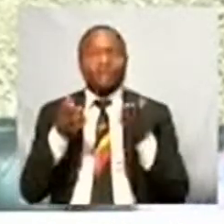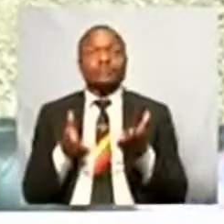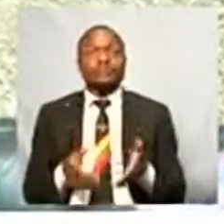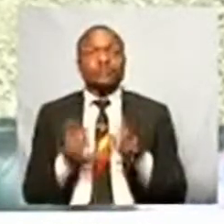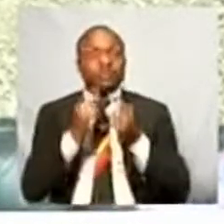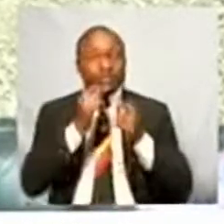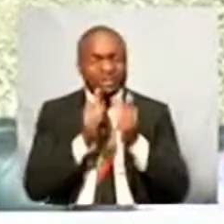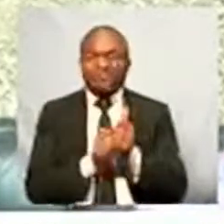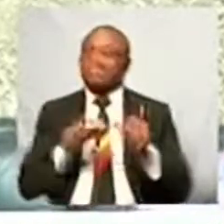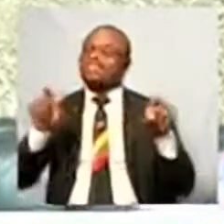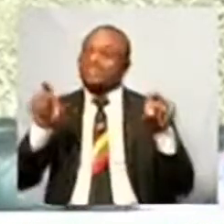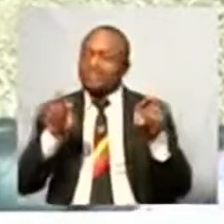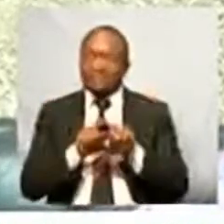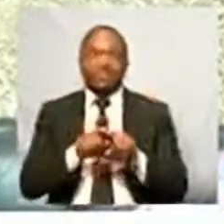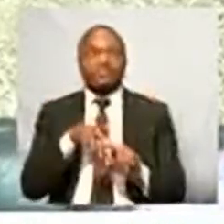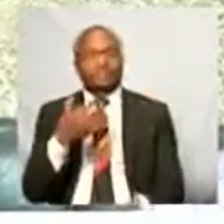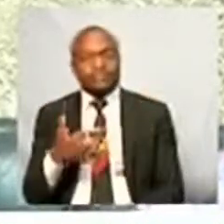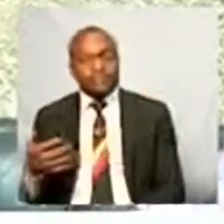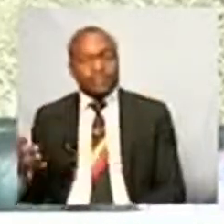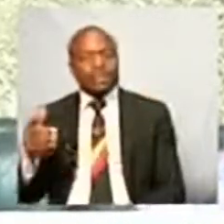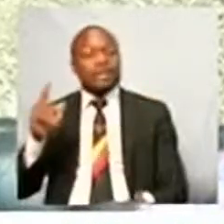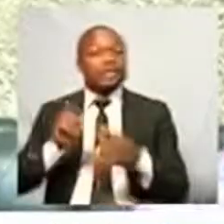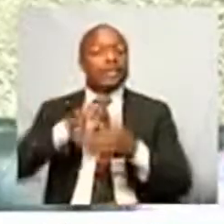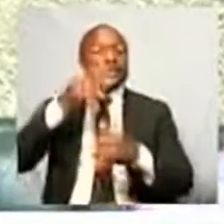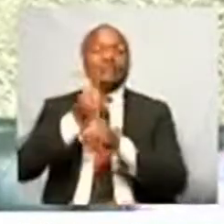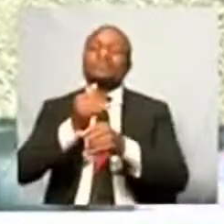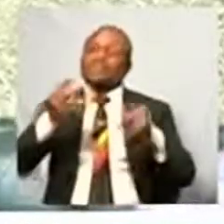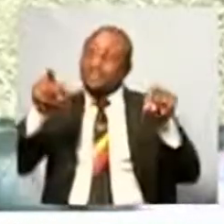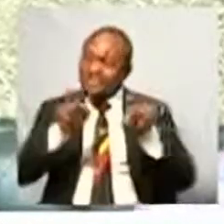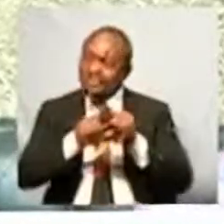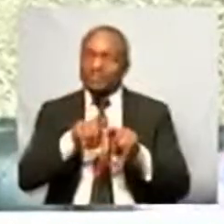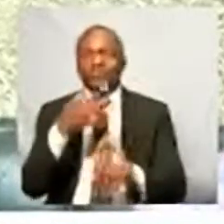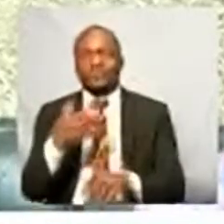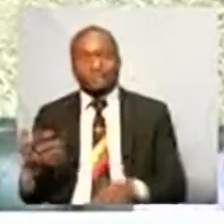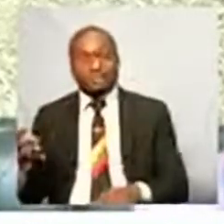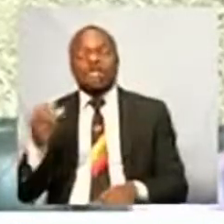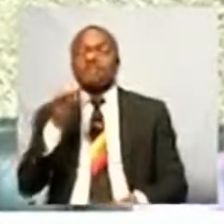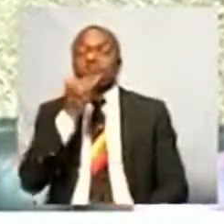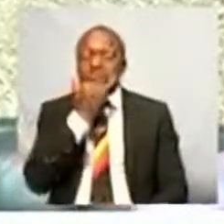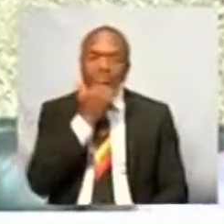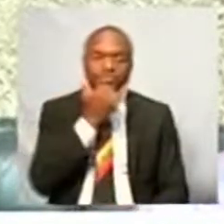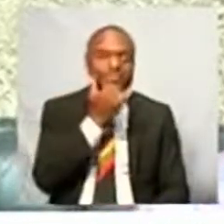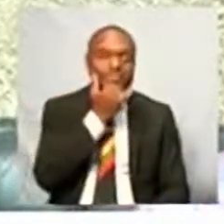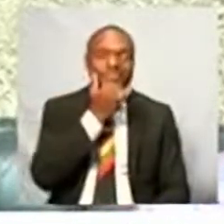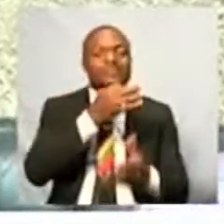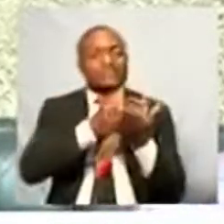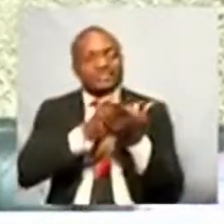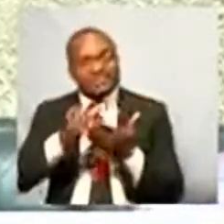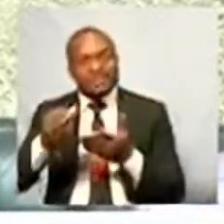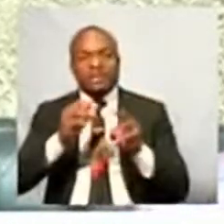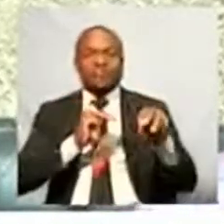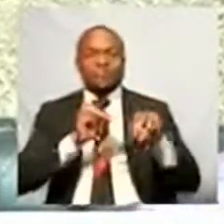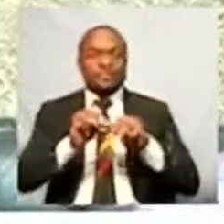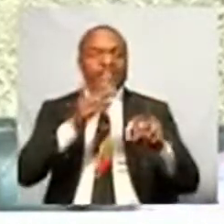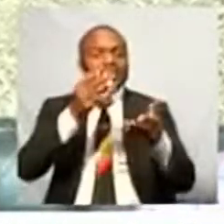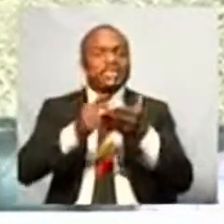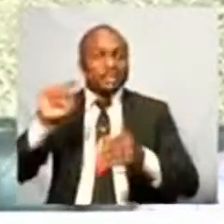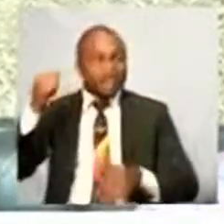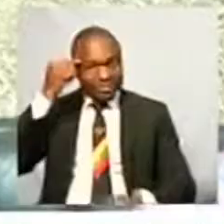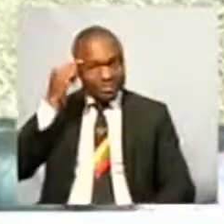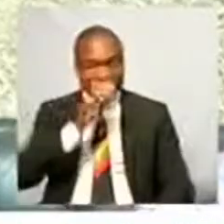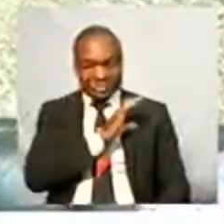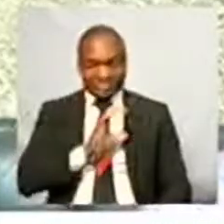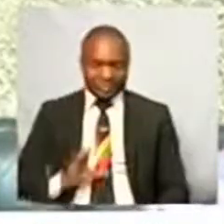talk about the same things. Even next year, it will be the same things, irregularities, failure to manage these state